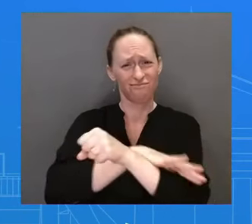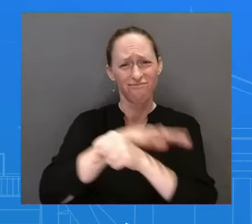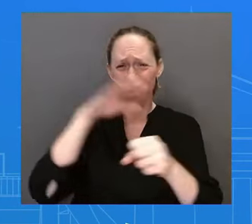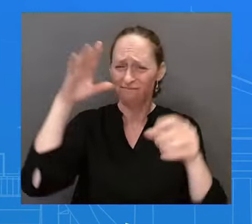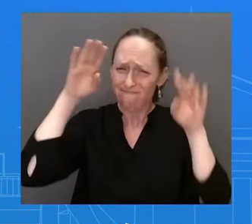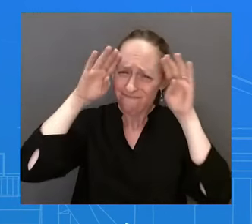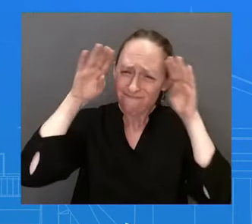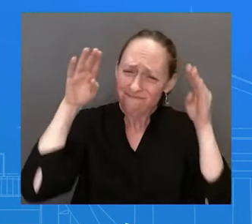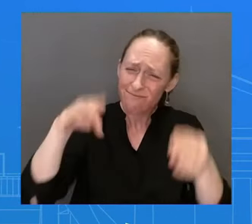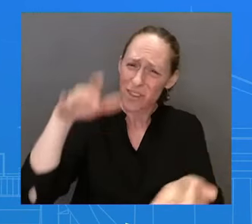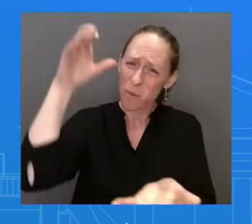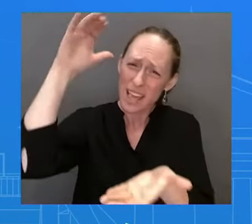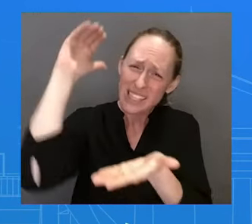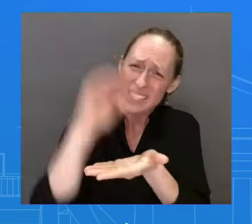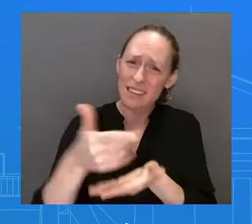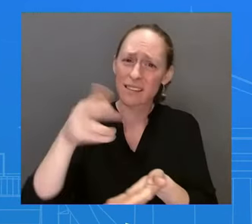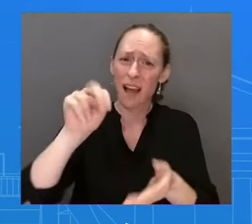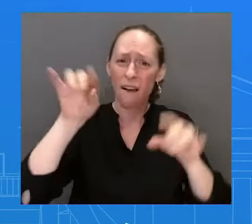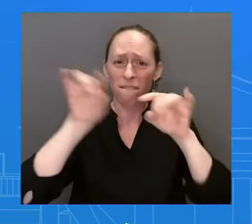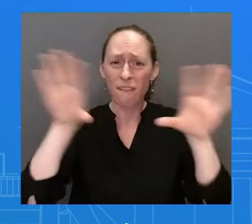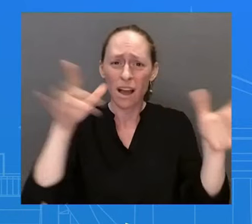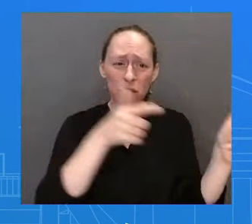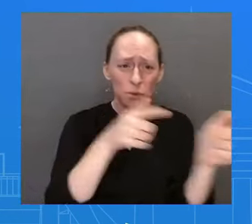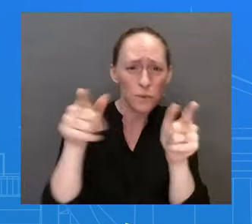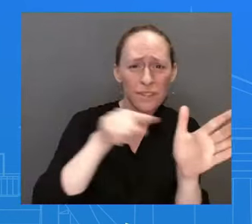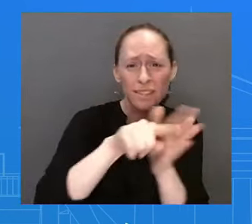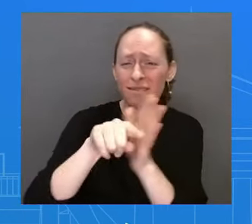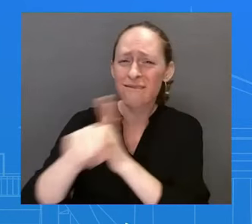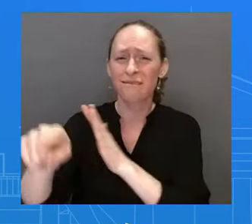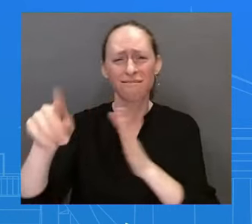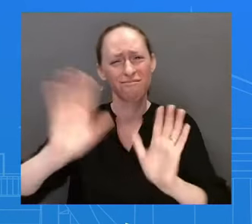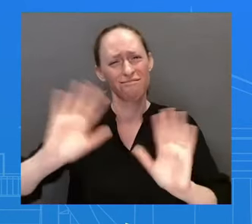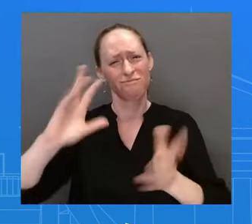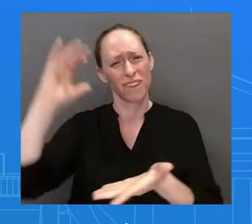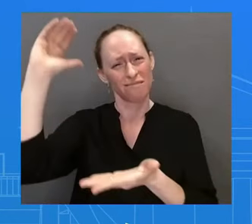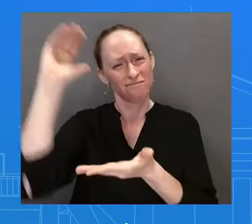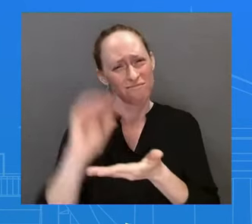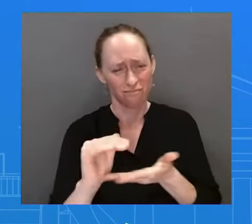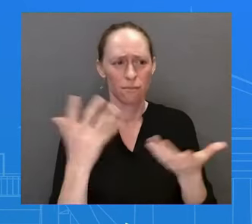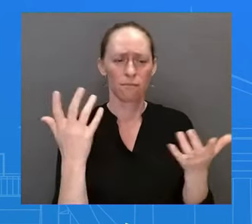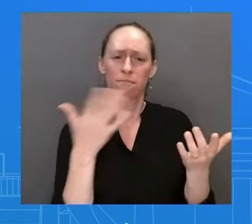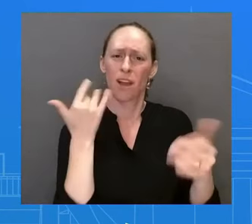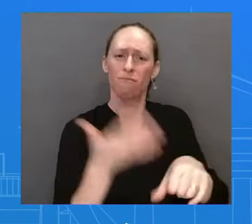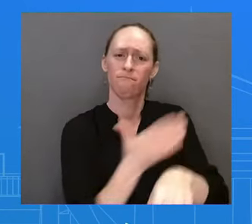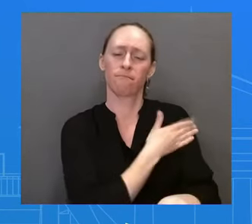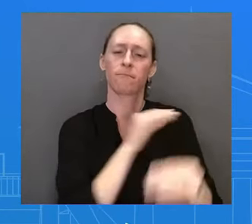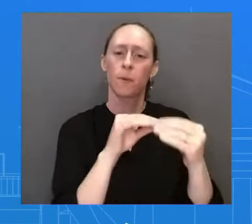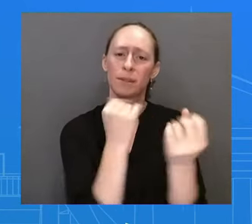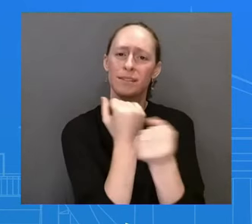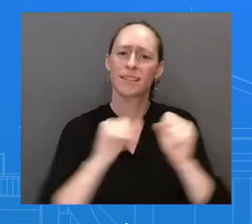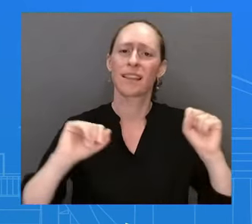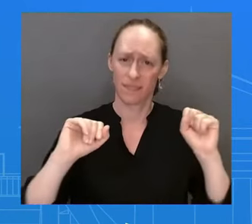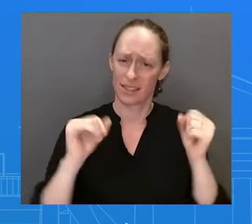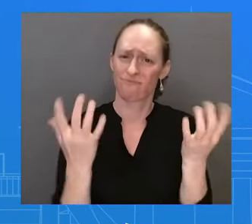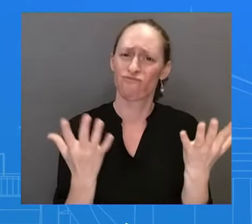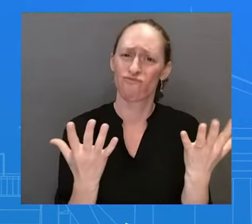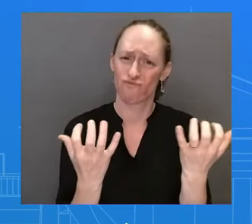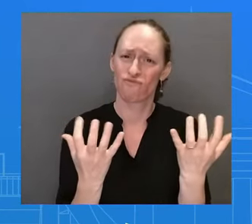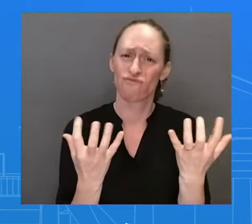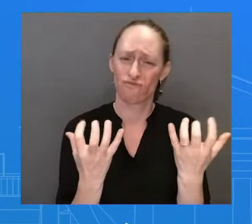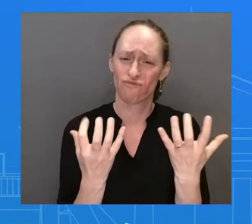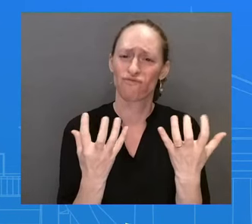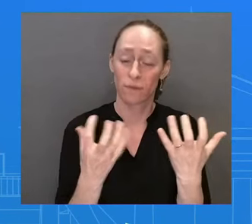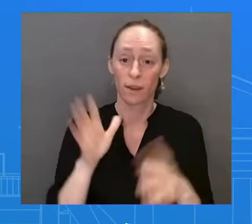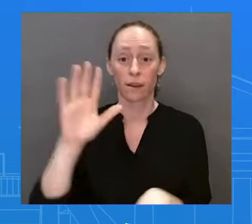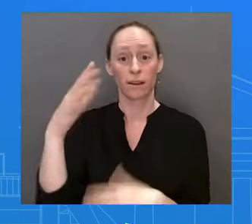safe. This Pride Month, the Biden-Harris administration is going to continue lifting the LGBTQI plus community up and